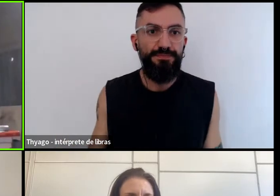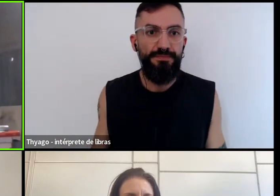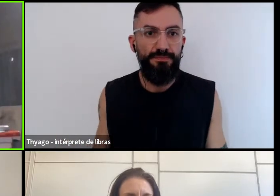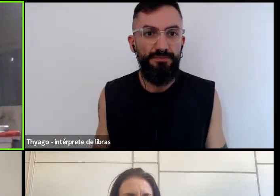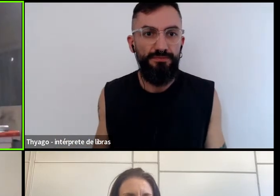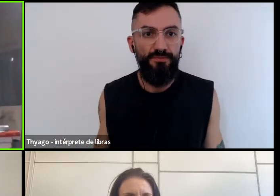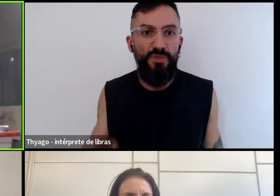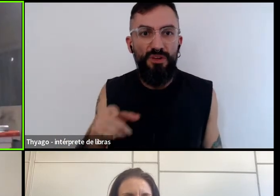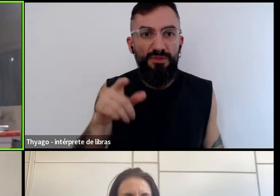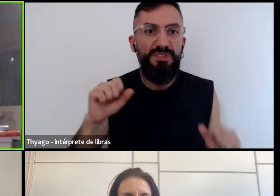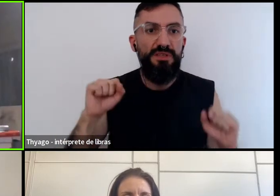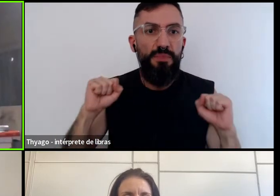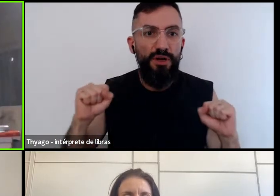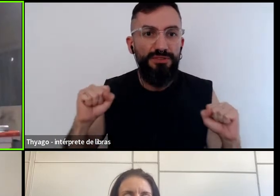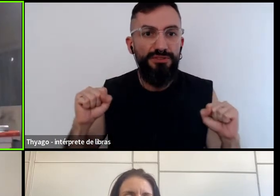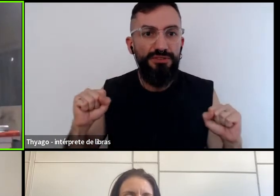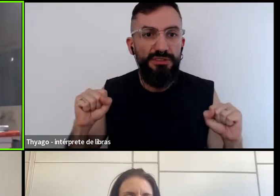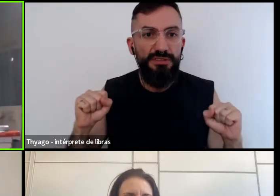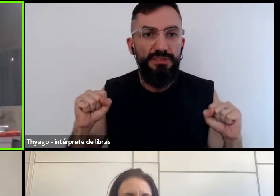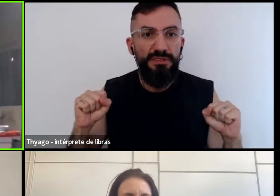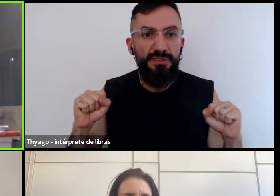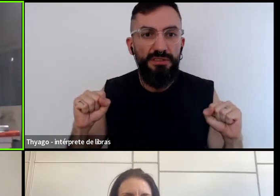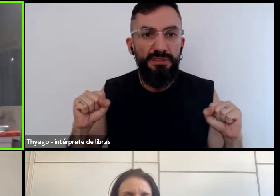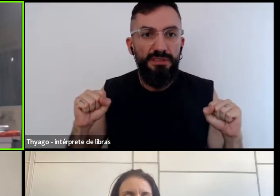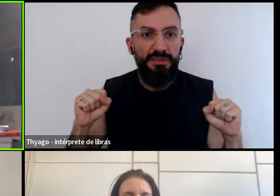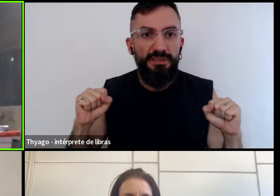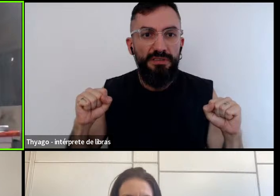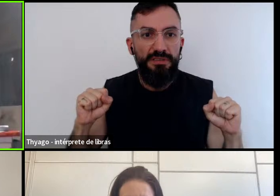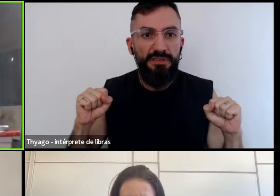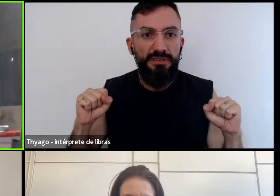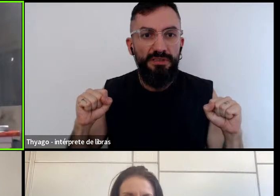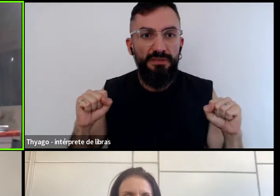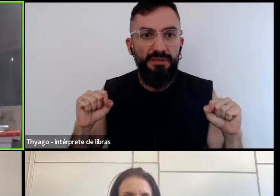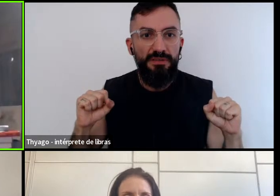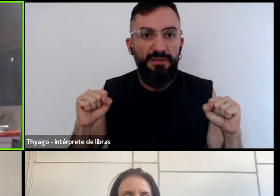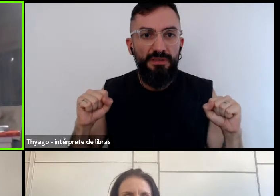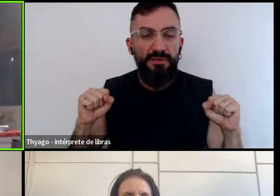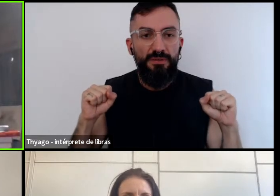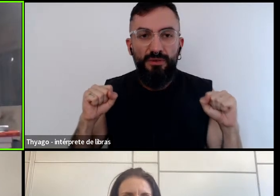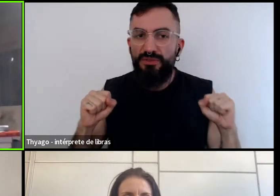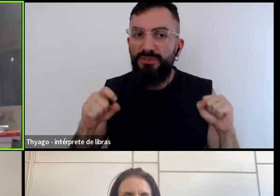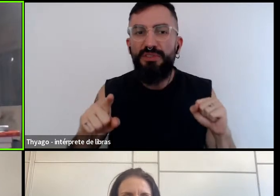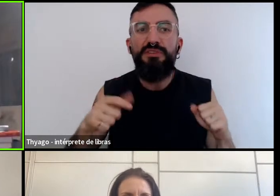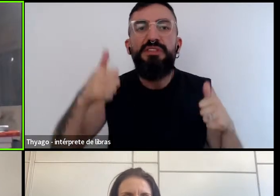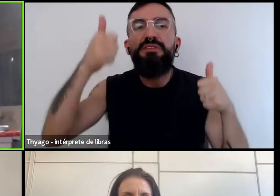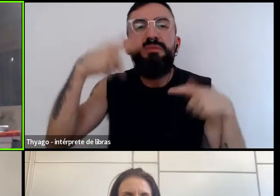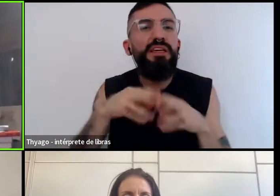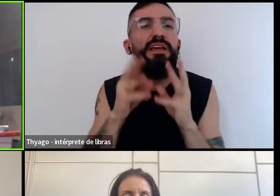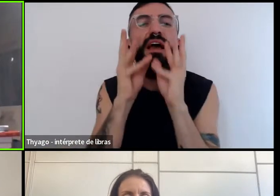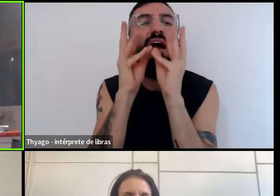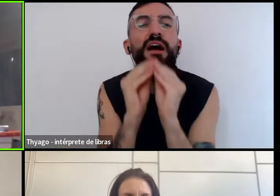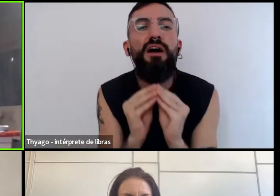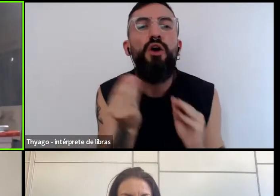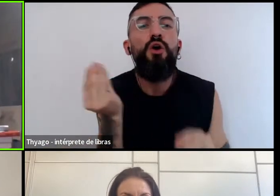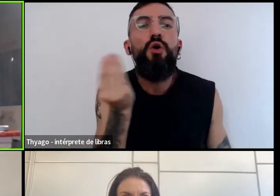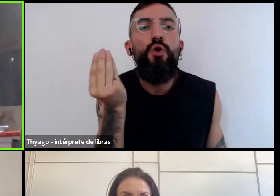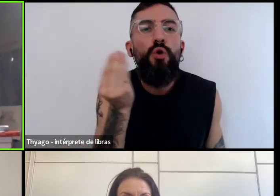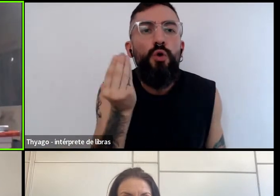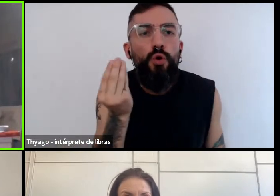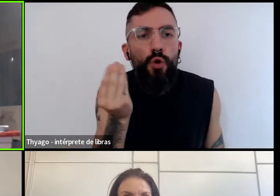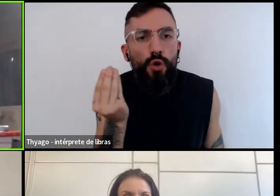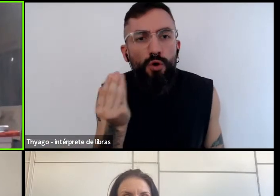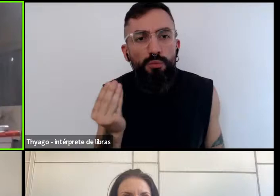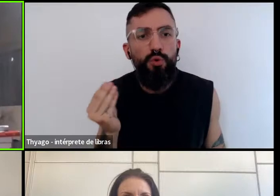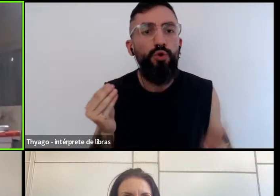can you just talk just really briefly about the characteristics of personal names